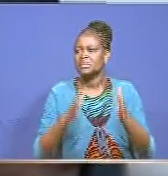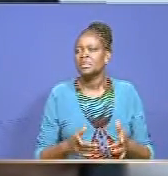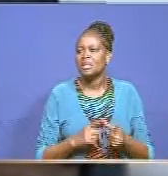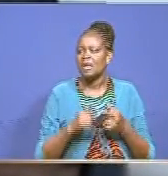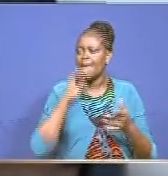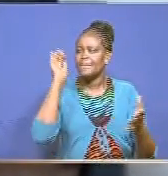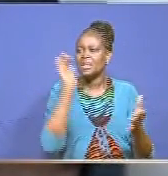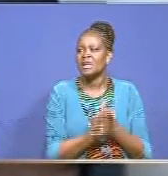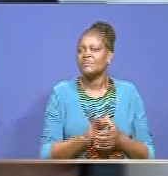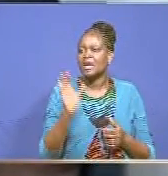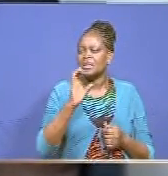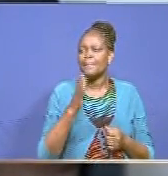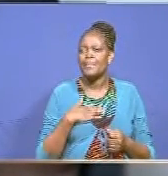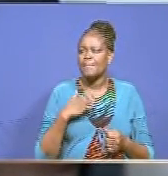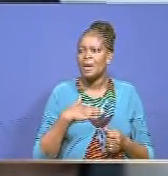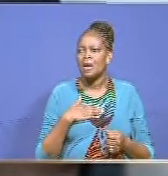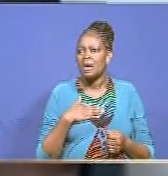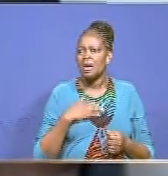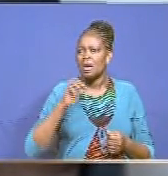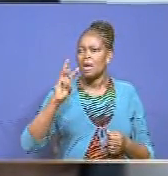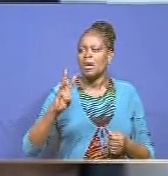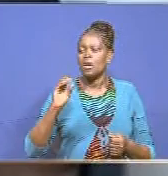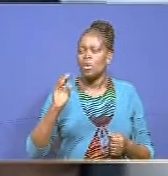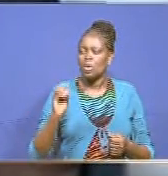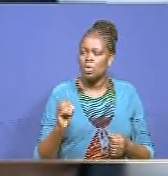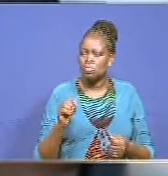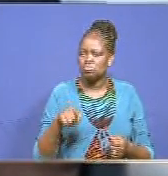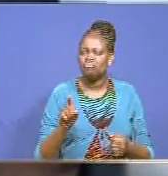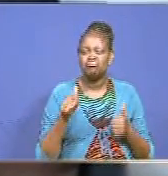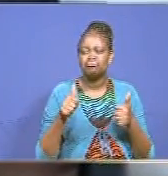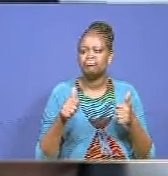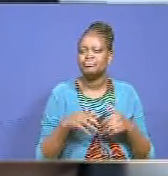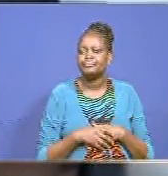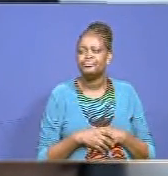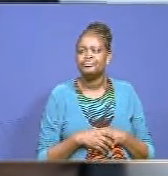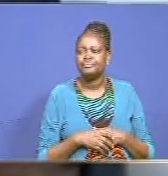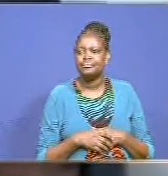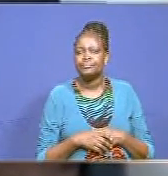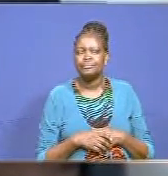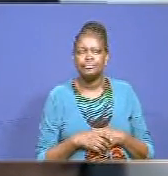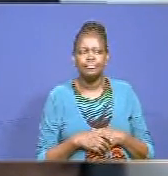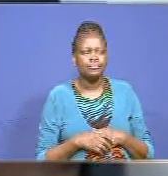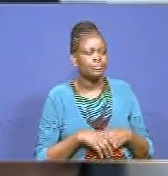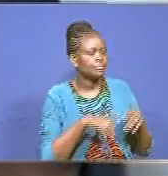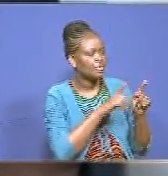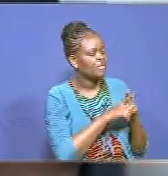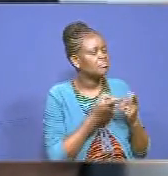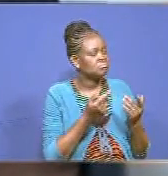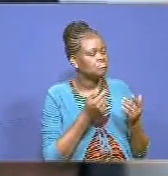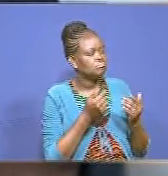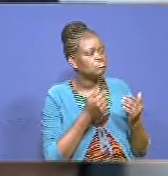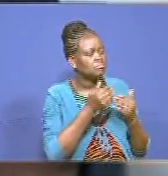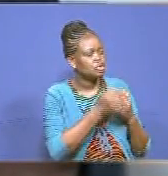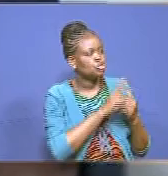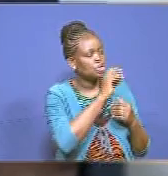our candidate, Mr. Eliud Owalo, stands up to the task. Stands up to the task. Mm. Even as we go towards 2022,